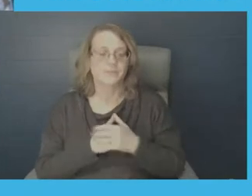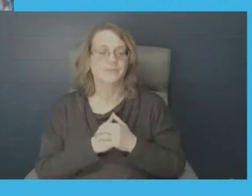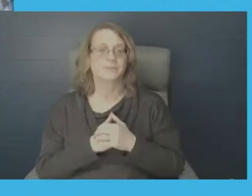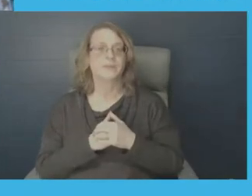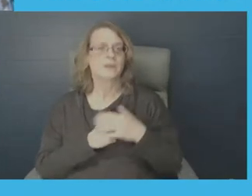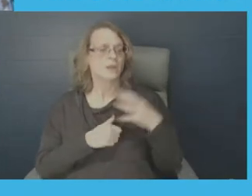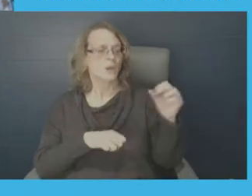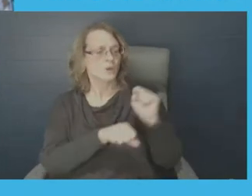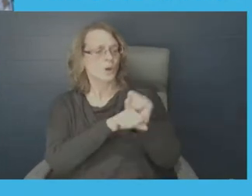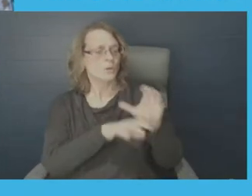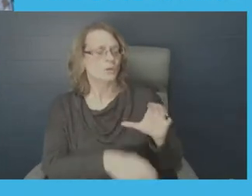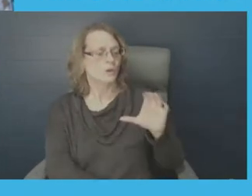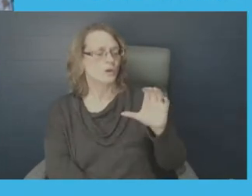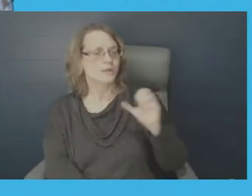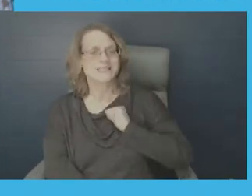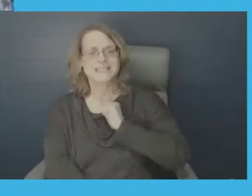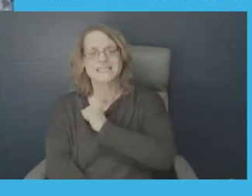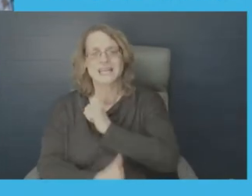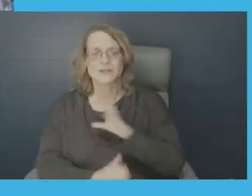in the chair.